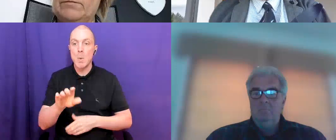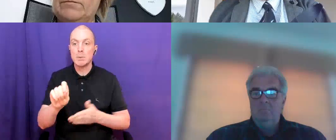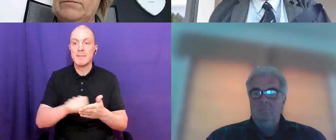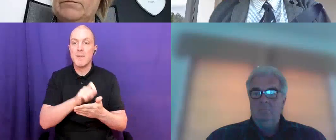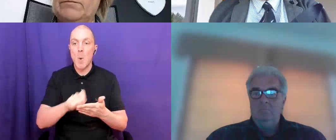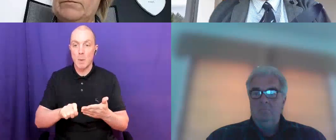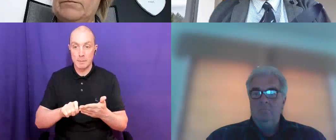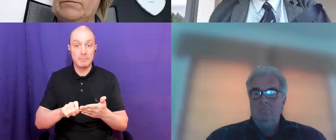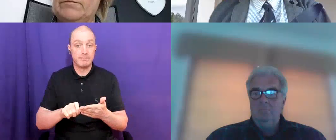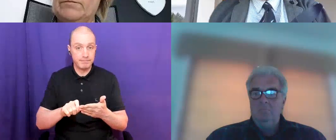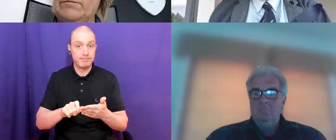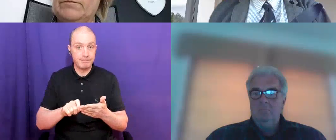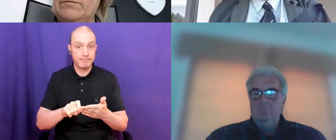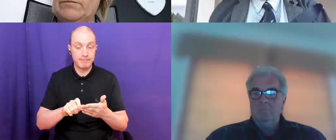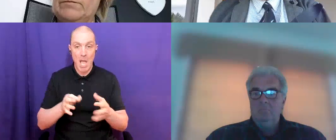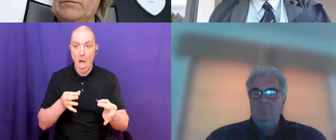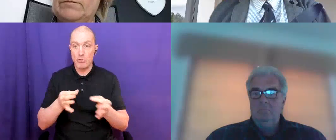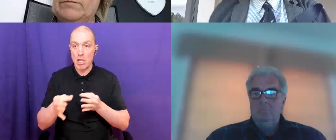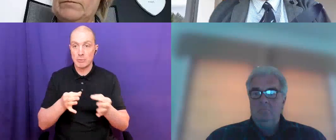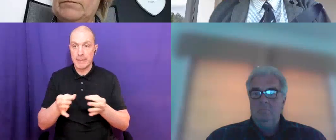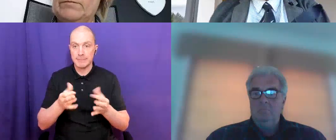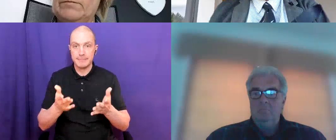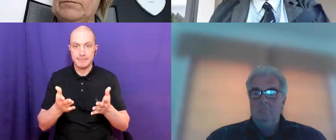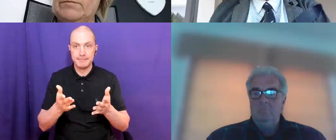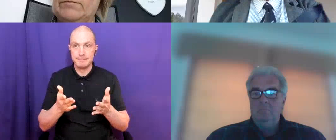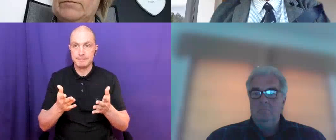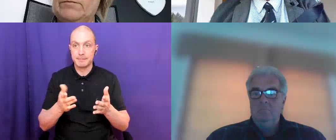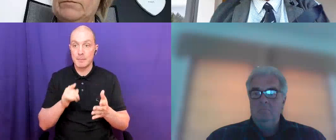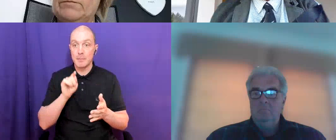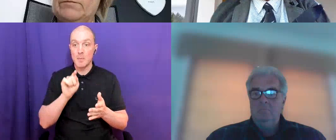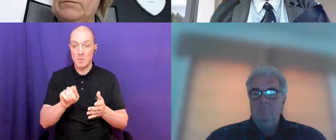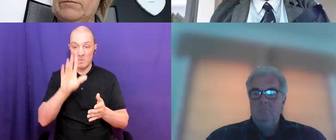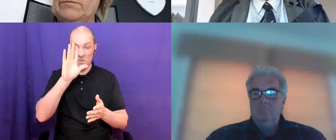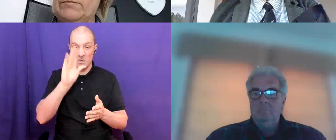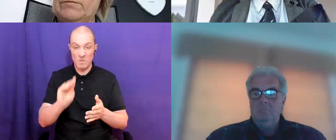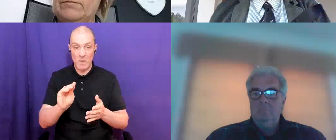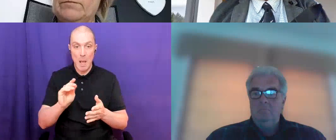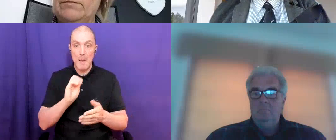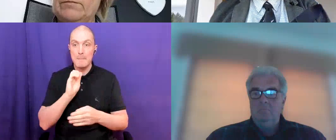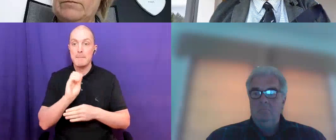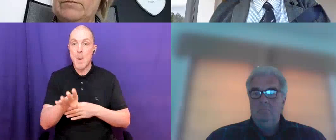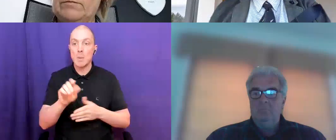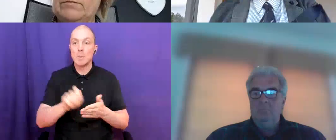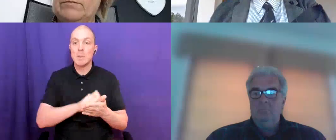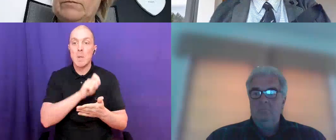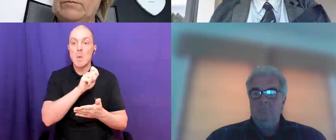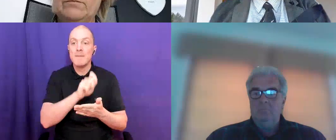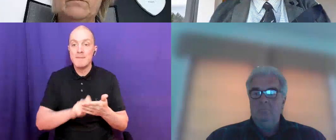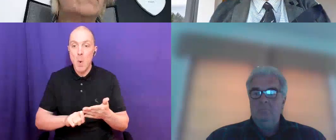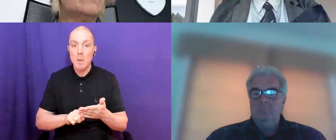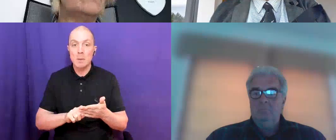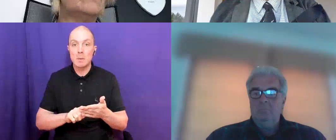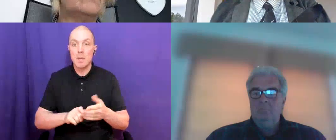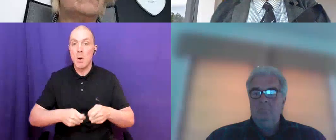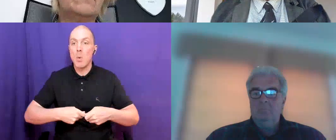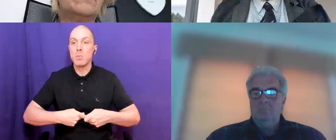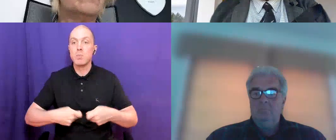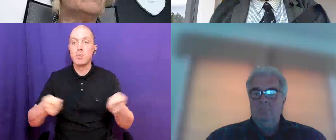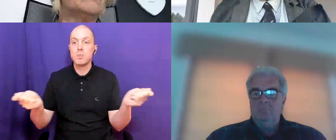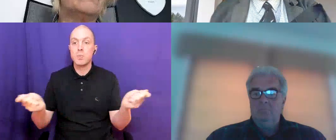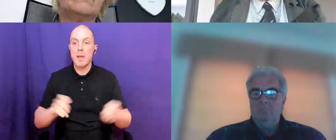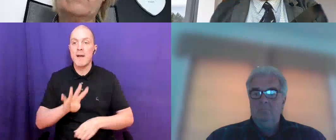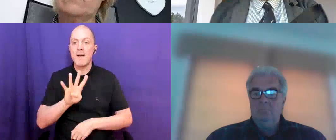as a reminder, in relation to the issue of postal votes, the postal votes were issued on Thursday, the 14th of